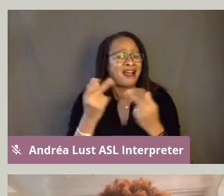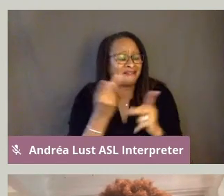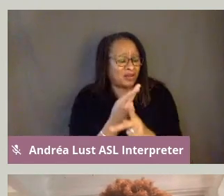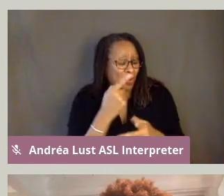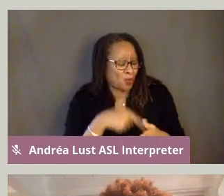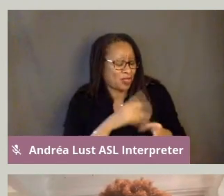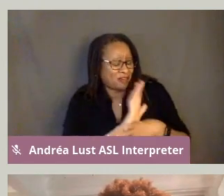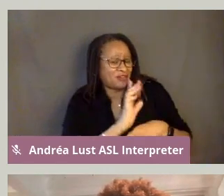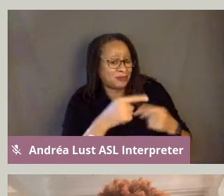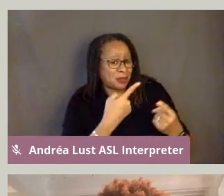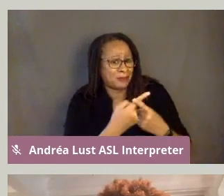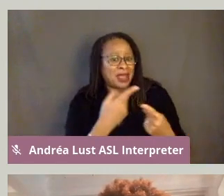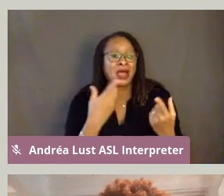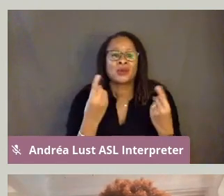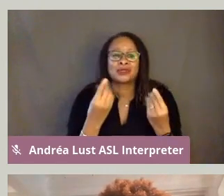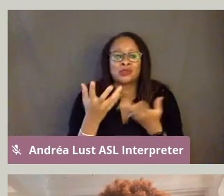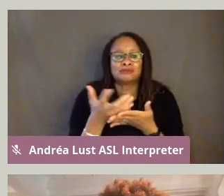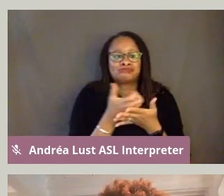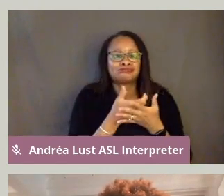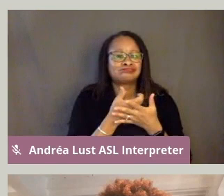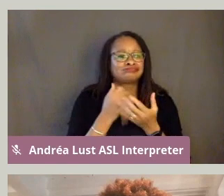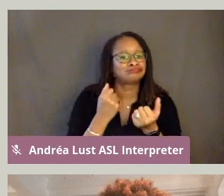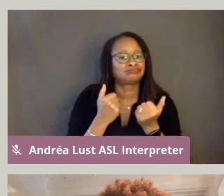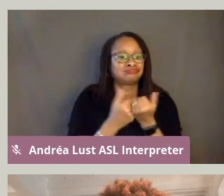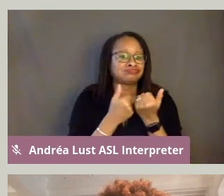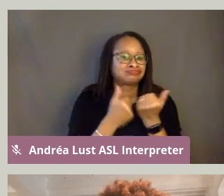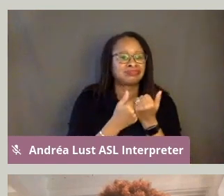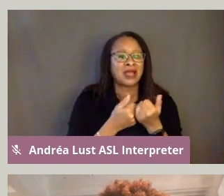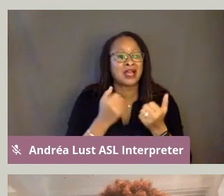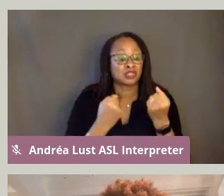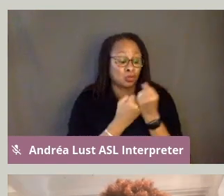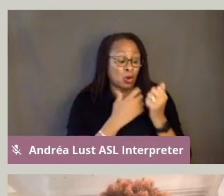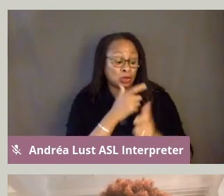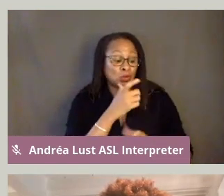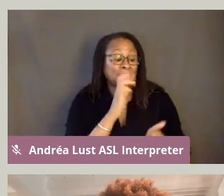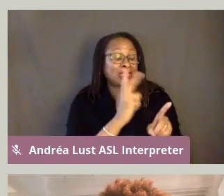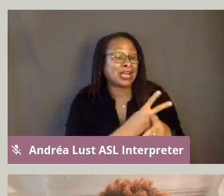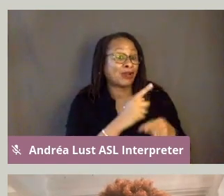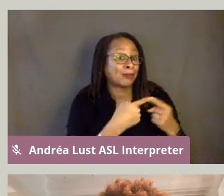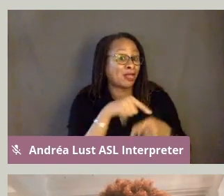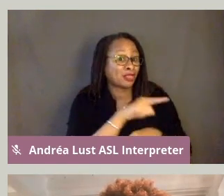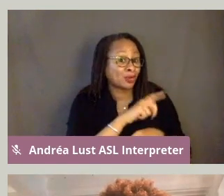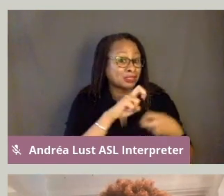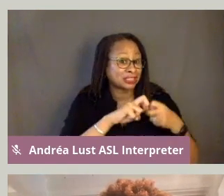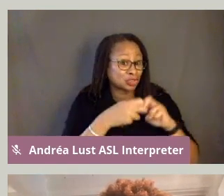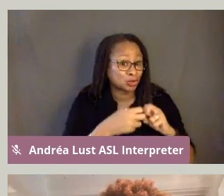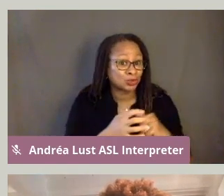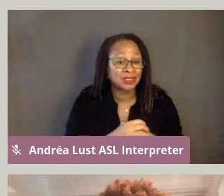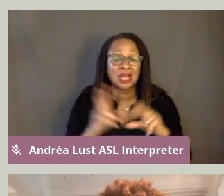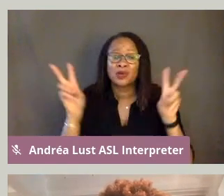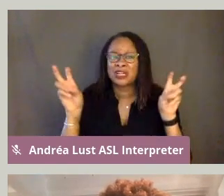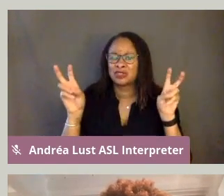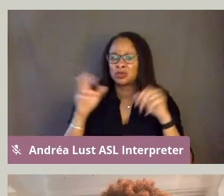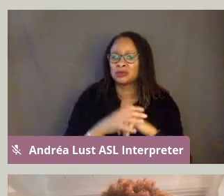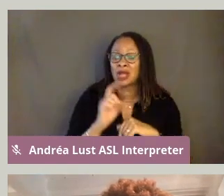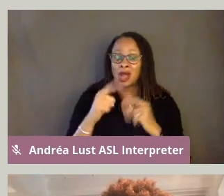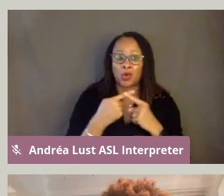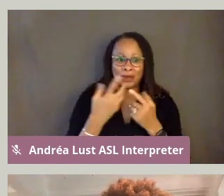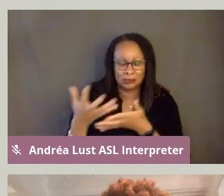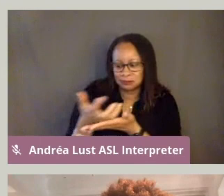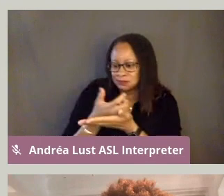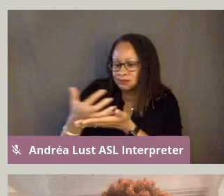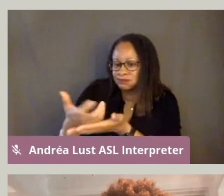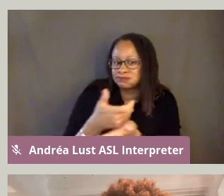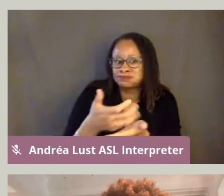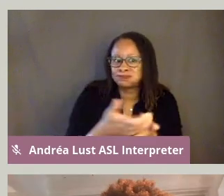also cultivating potential supporters who care about those issues. And so then when you can cultivate, you know, and hopefully you're cultivating